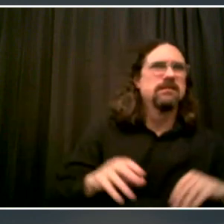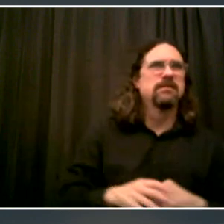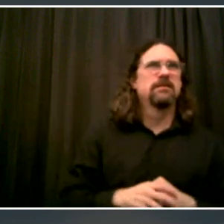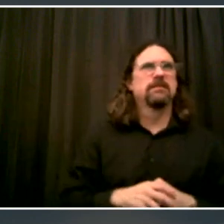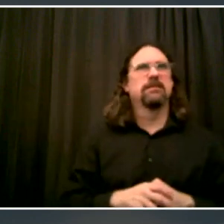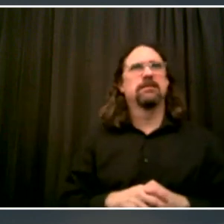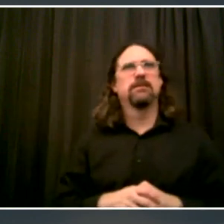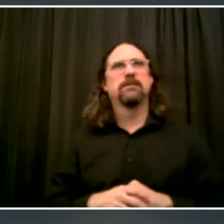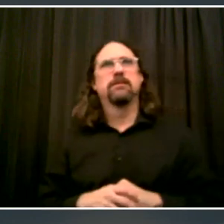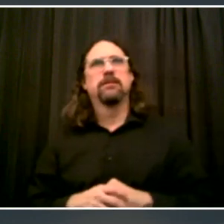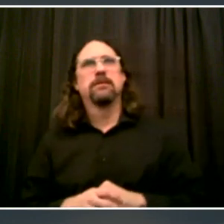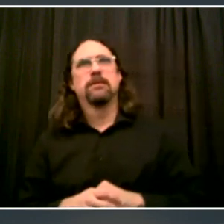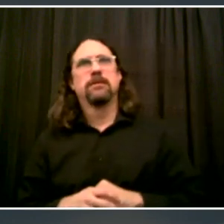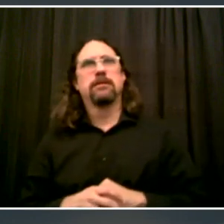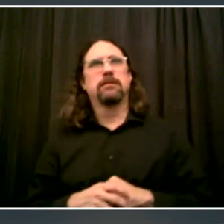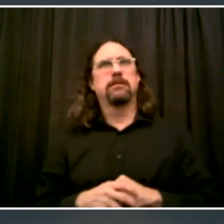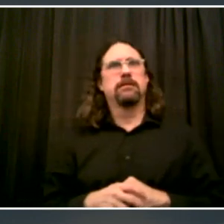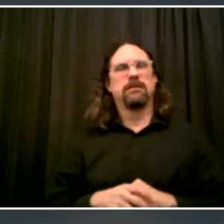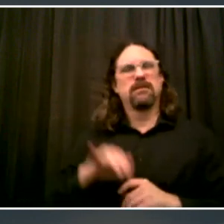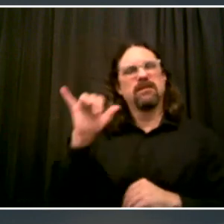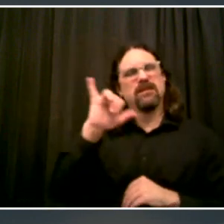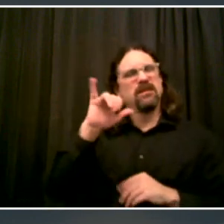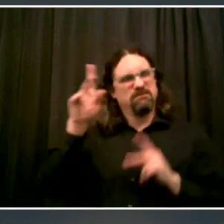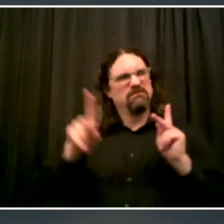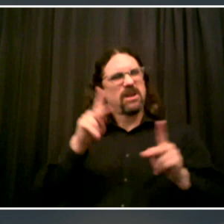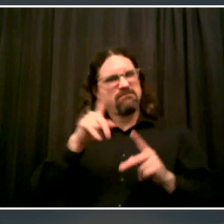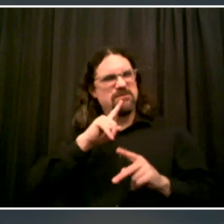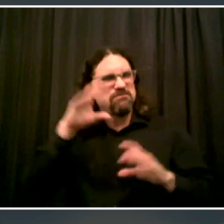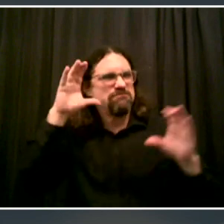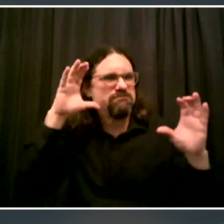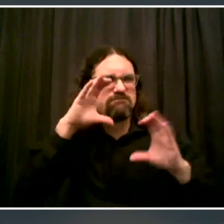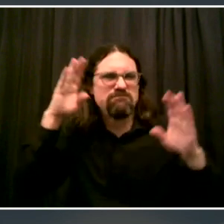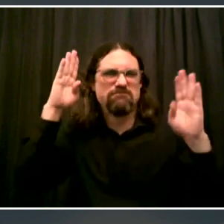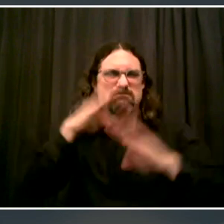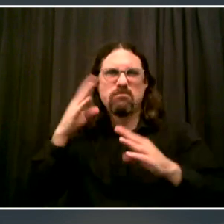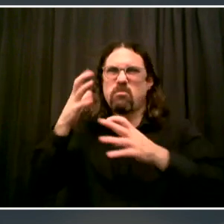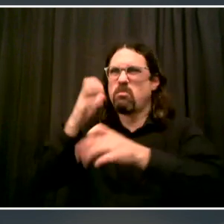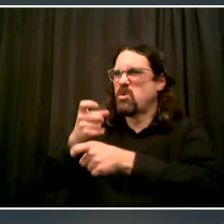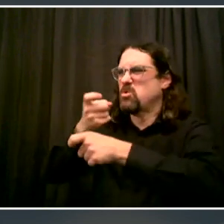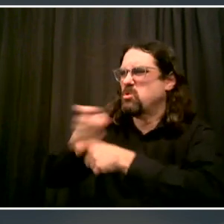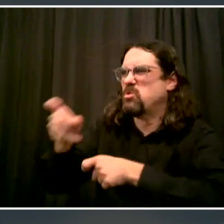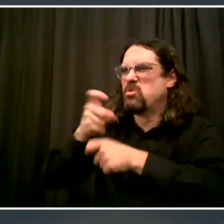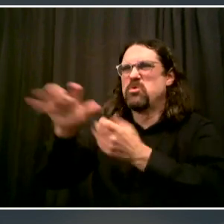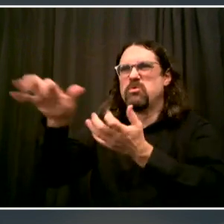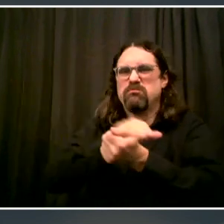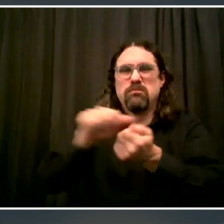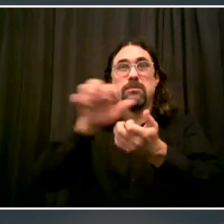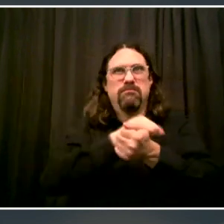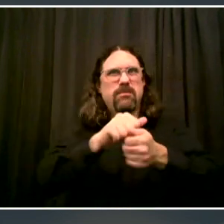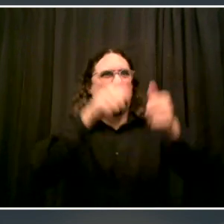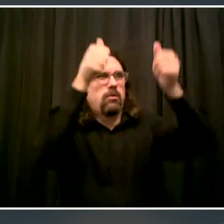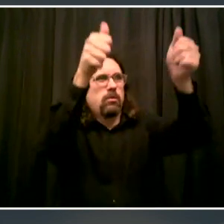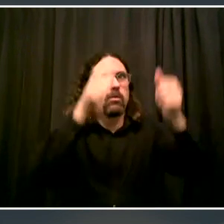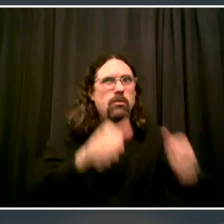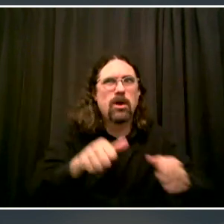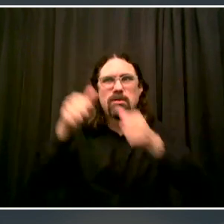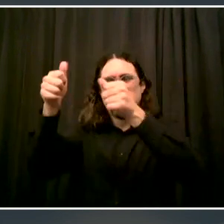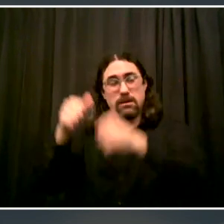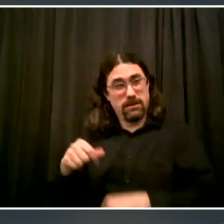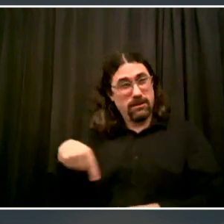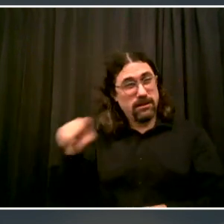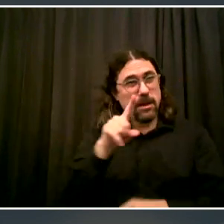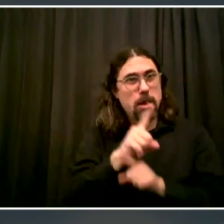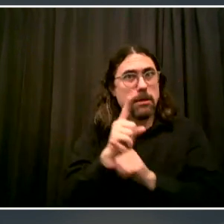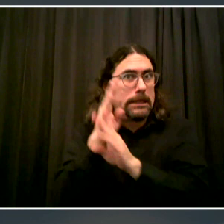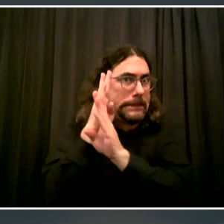plan. There could have been some innocent people caught up in it. I think people are accountable for their own actions, too.